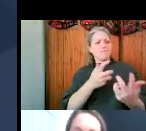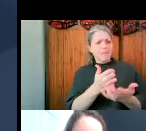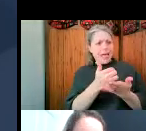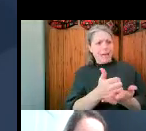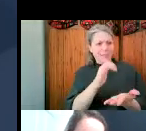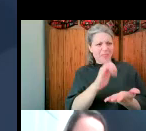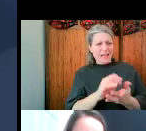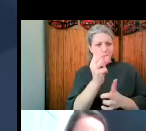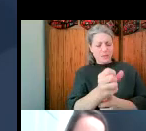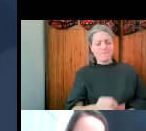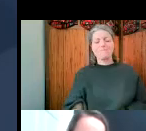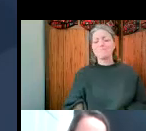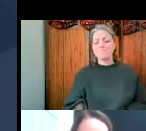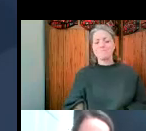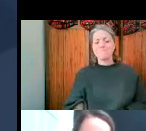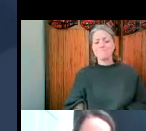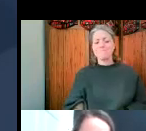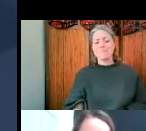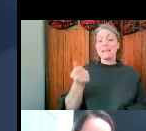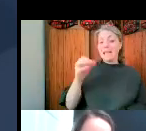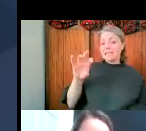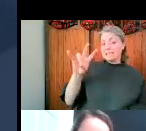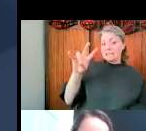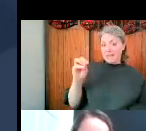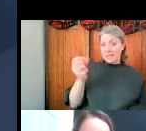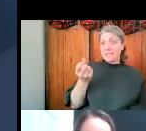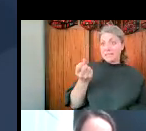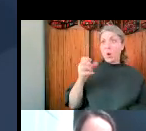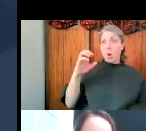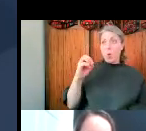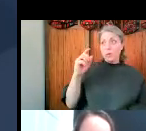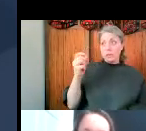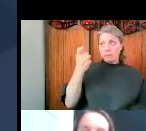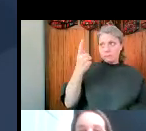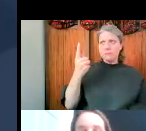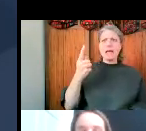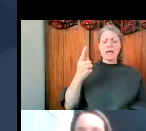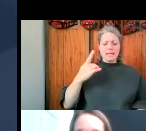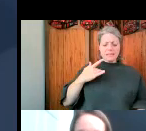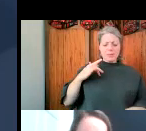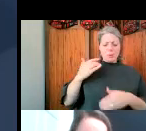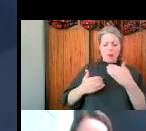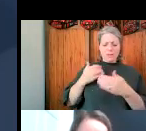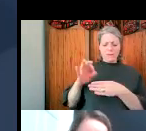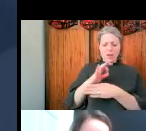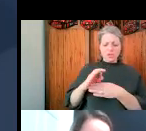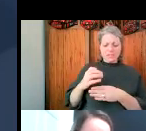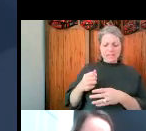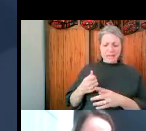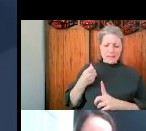In the 1970s, OT started to realize the impact of sensory processing dysfunction, specifically associated with